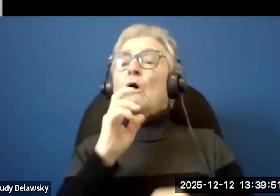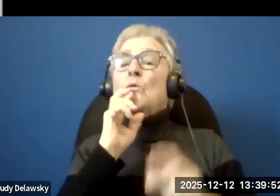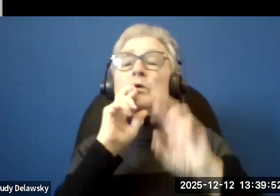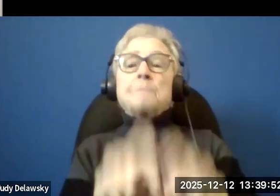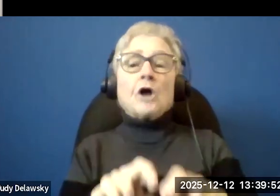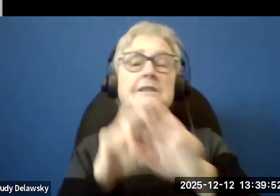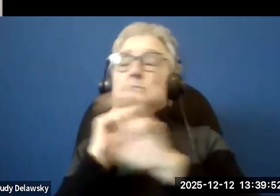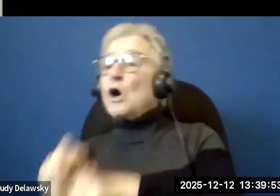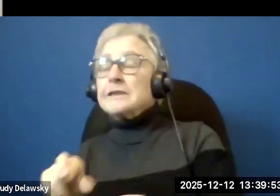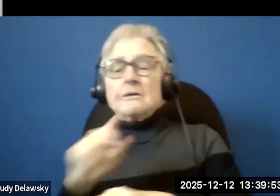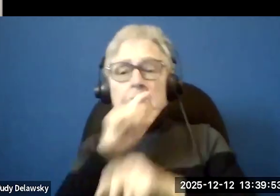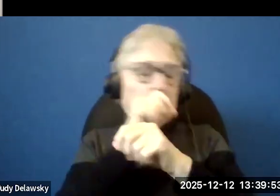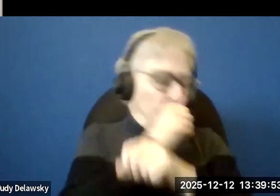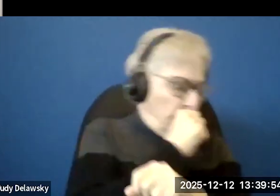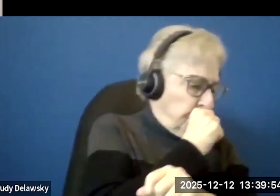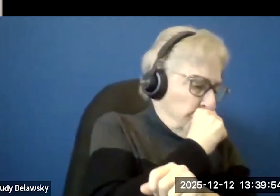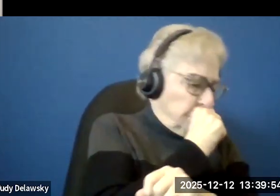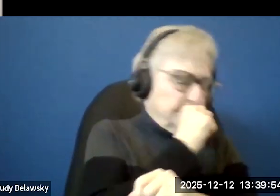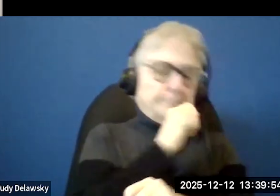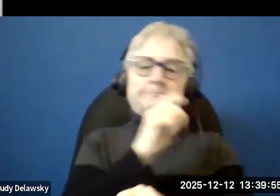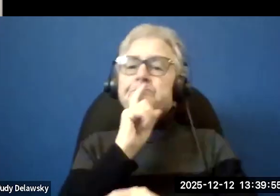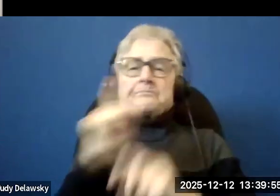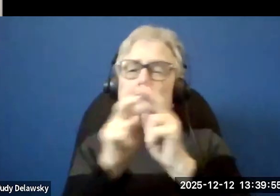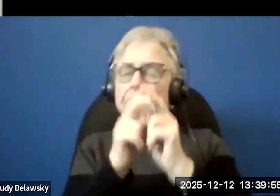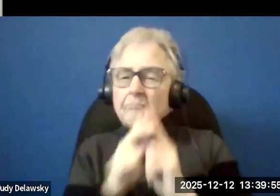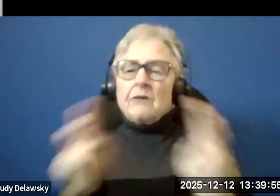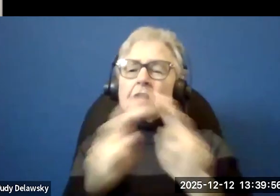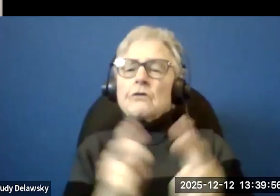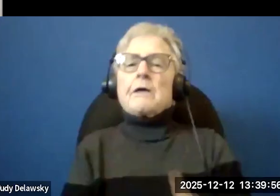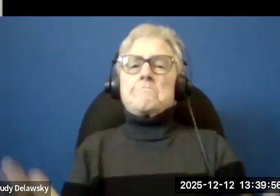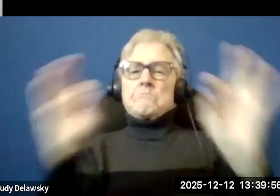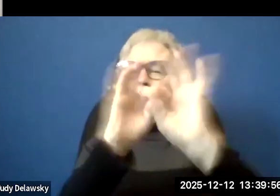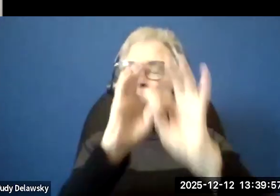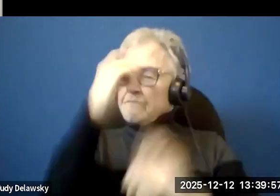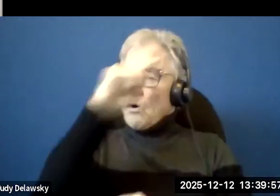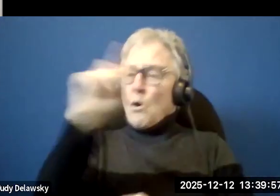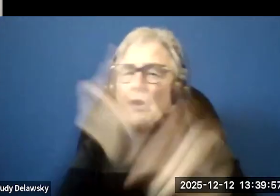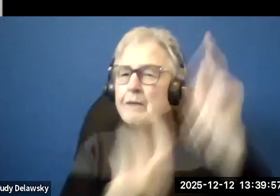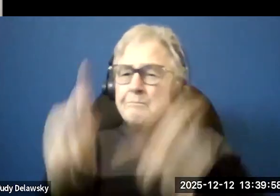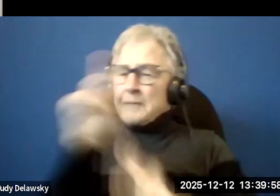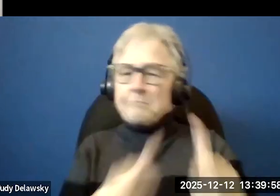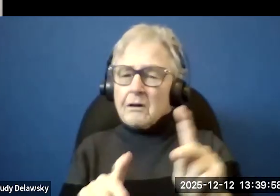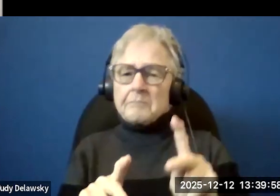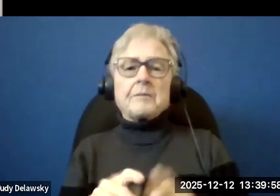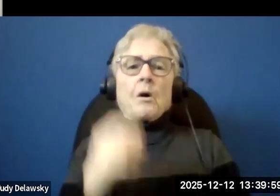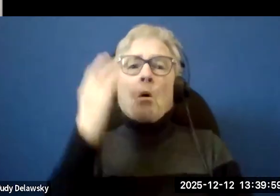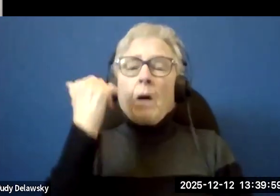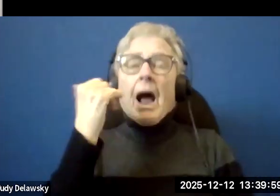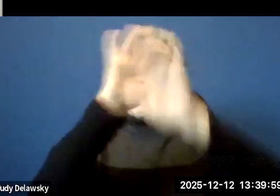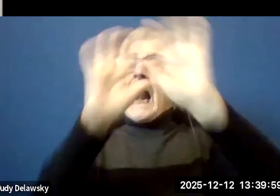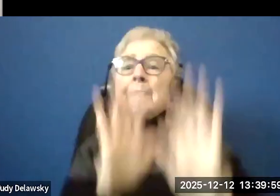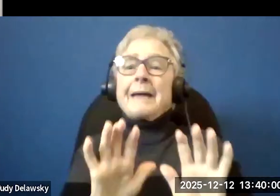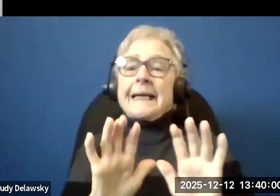for people, and that they're only continue to become more frequent because of the climate changes that